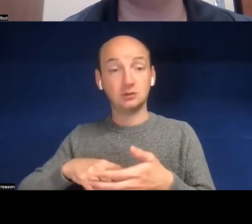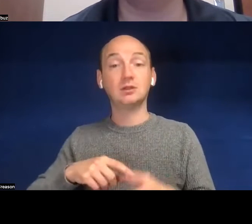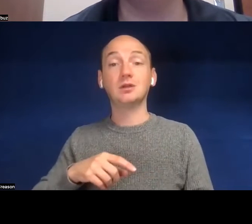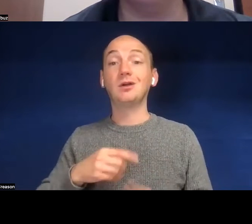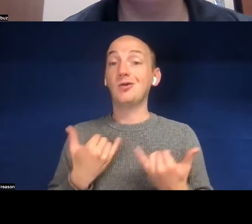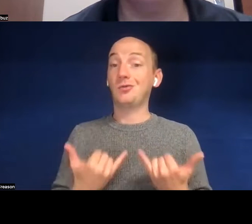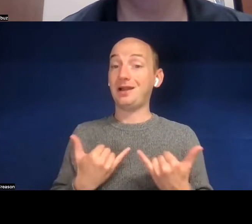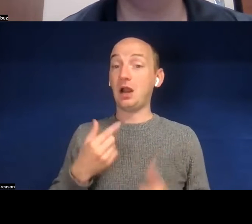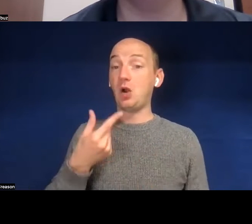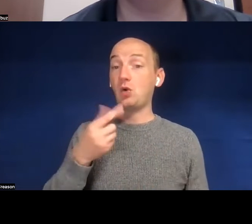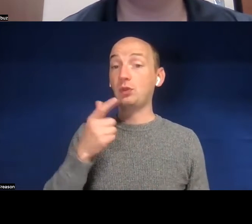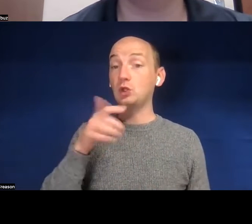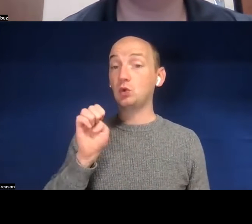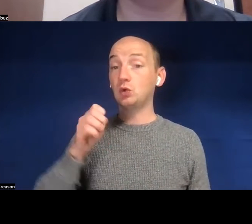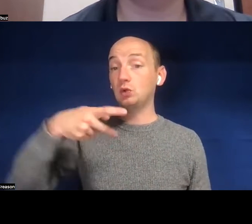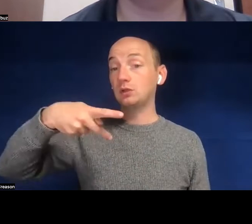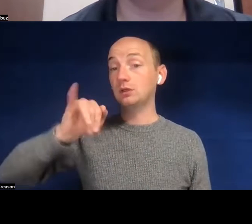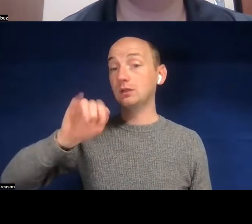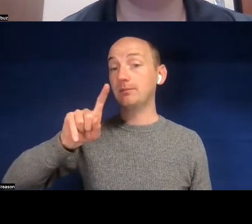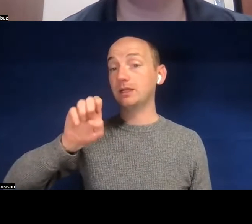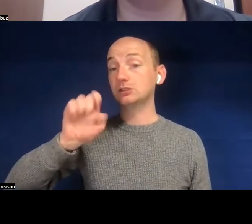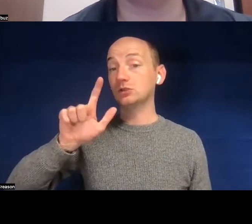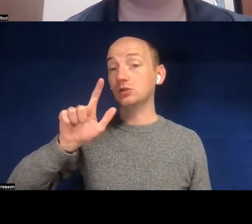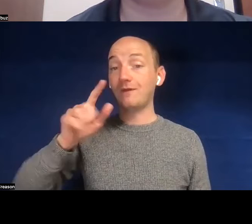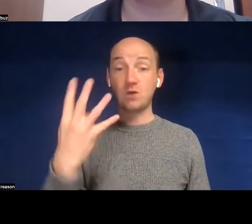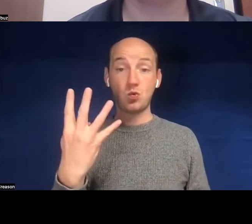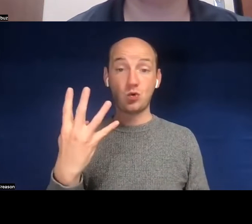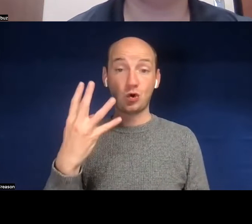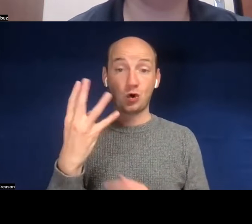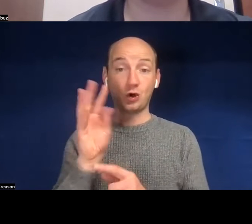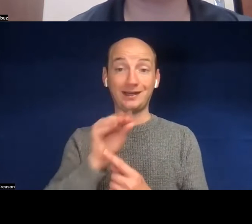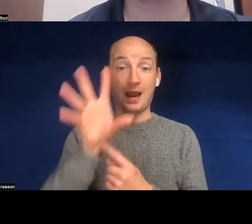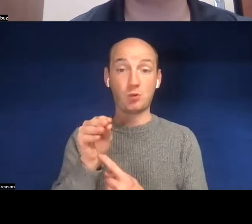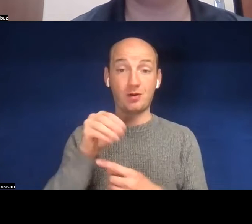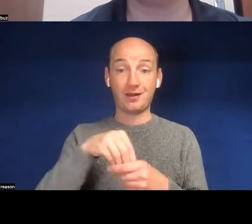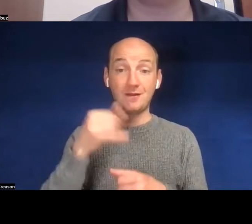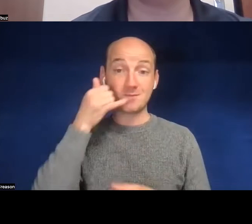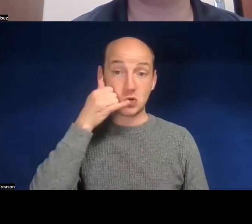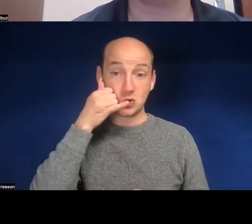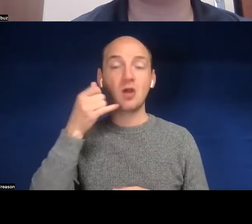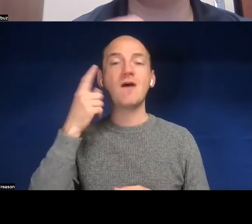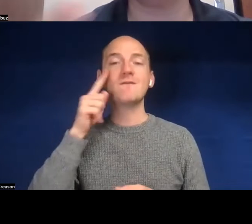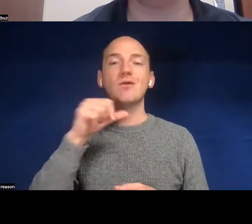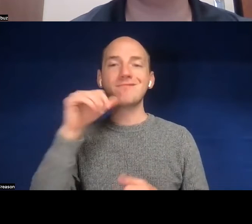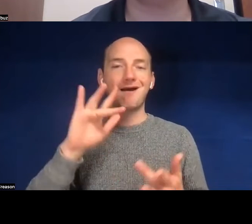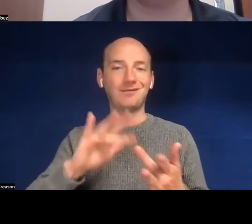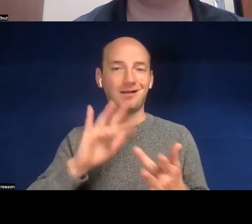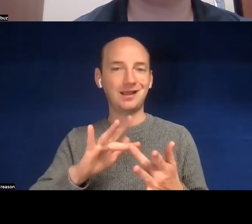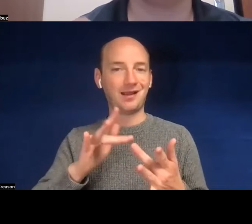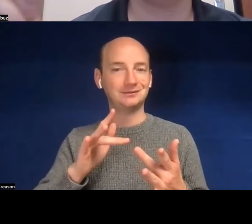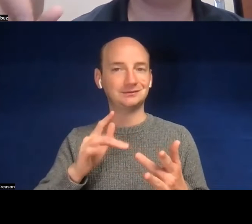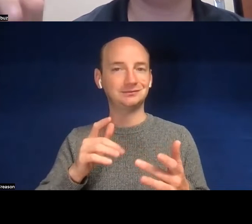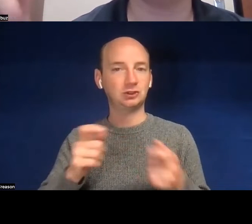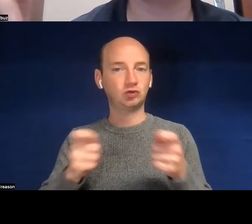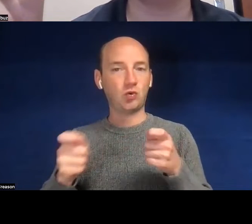Pixel 4 camera for non-contact device control. And in this case, they're looking at things like swiping